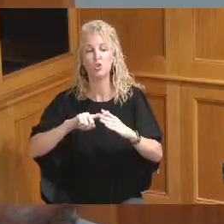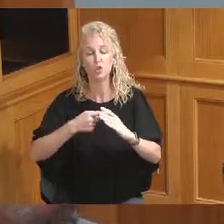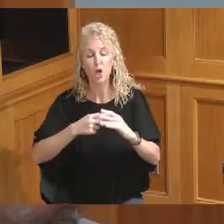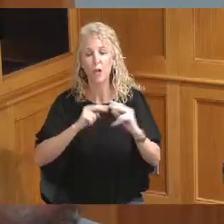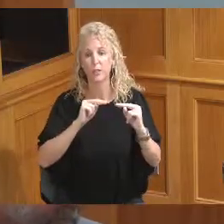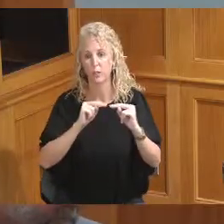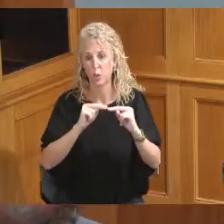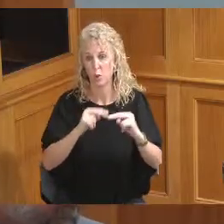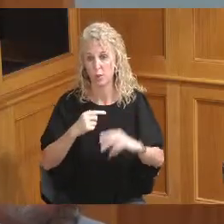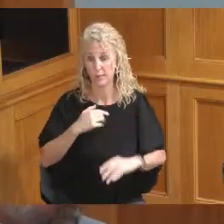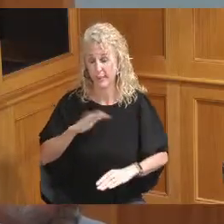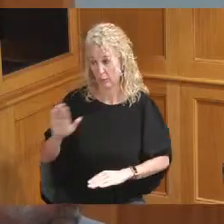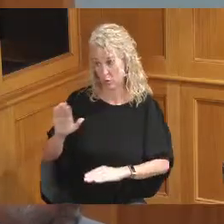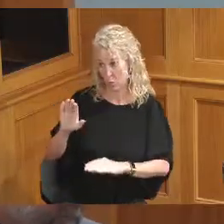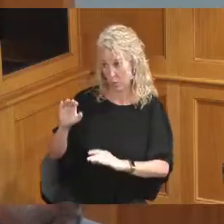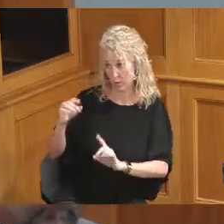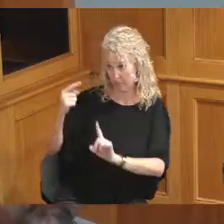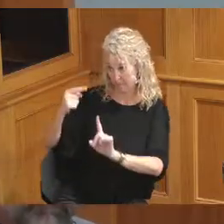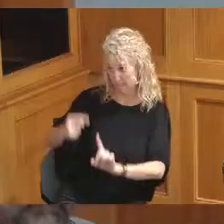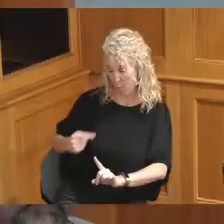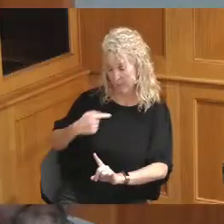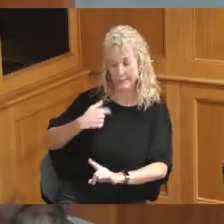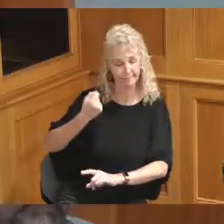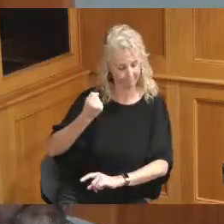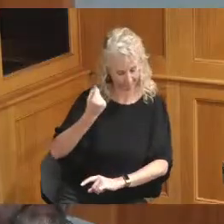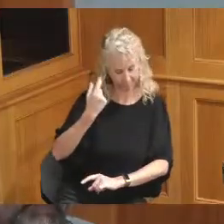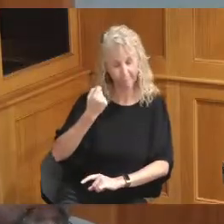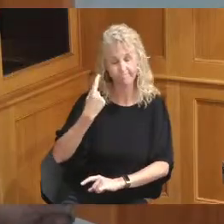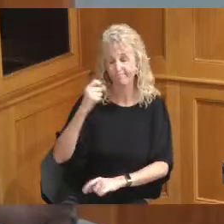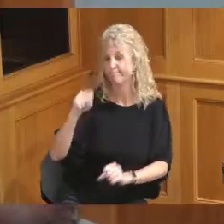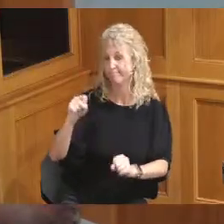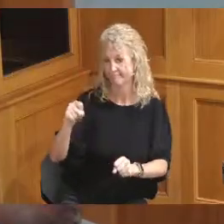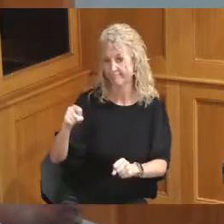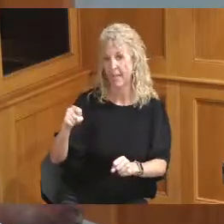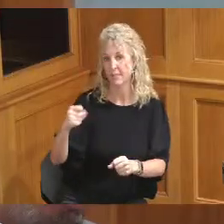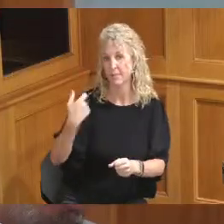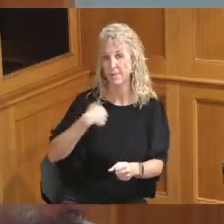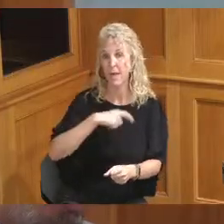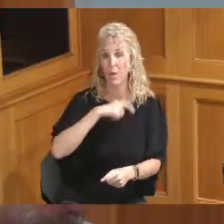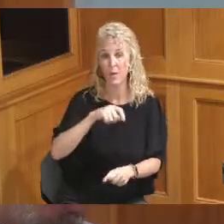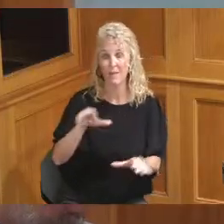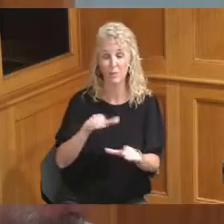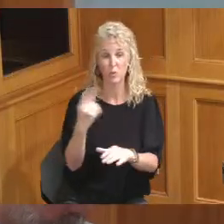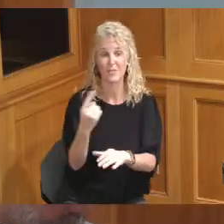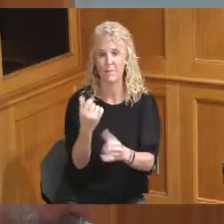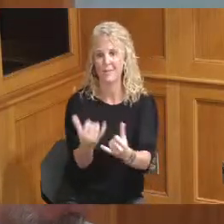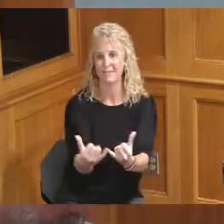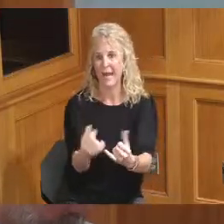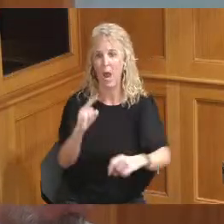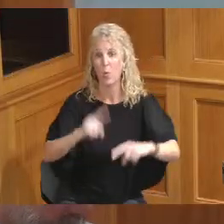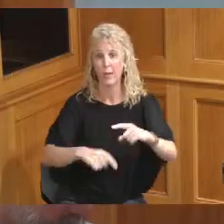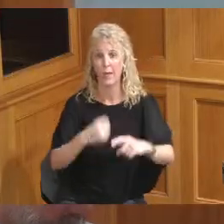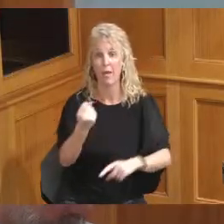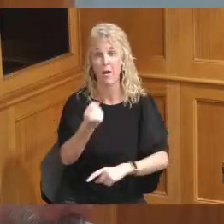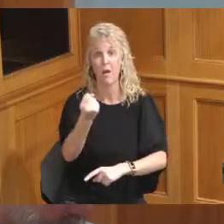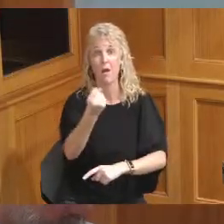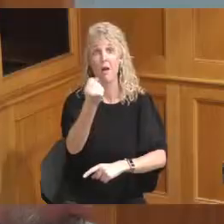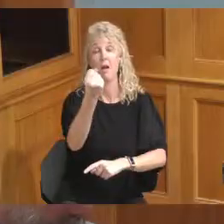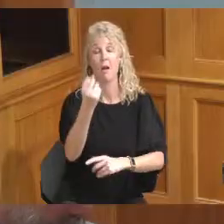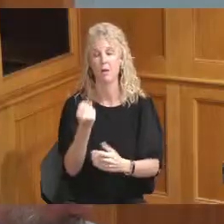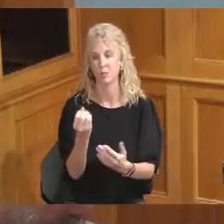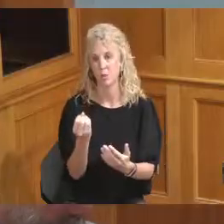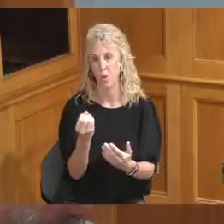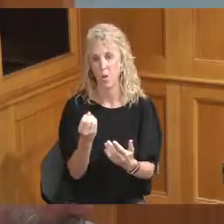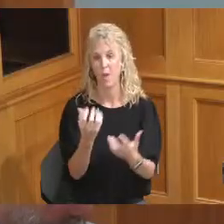taken. We all know that we've got a lot of work to do with the definitive documents, but we need to do something in the interim to get us on that course and to make sure